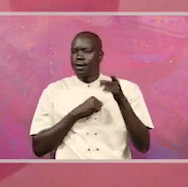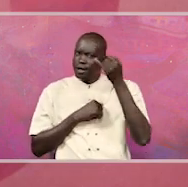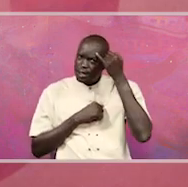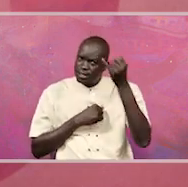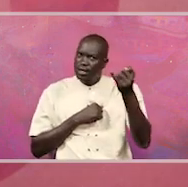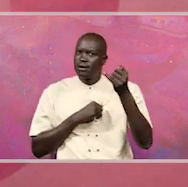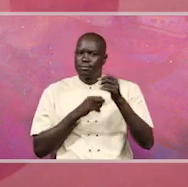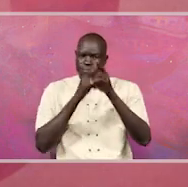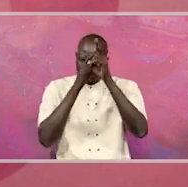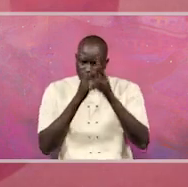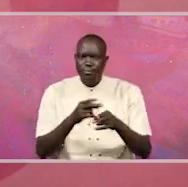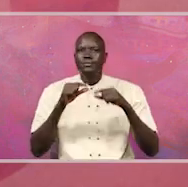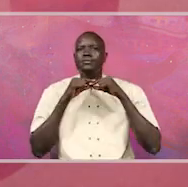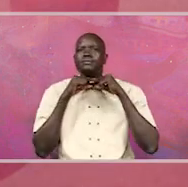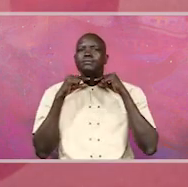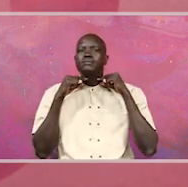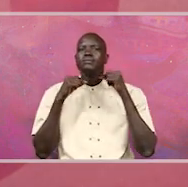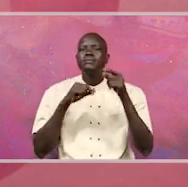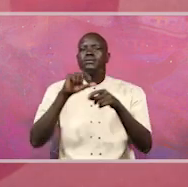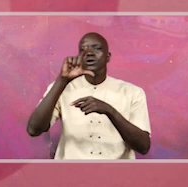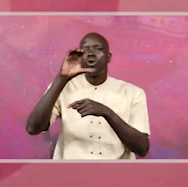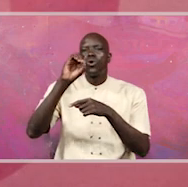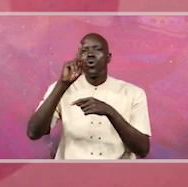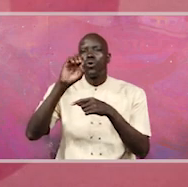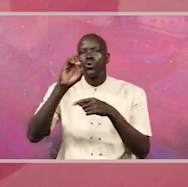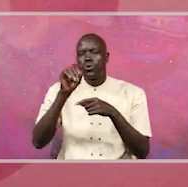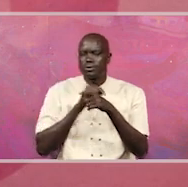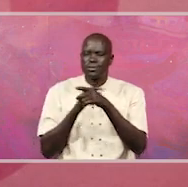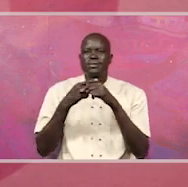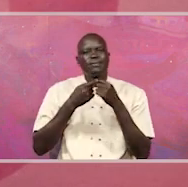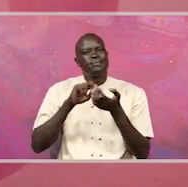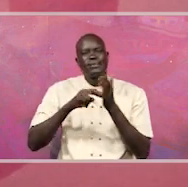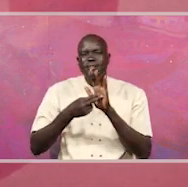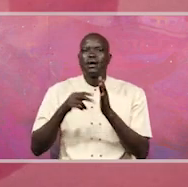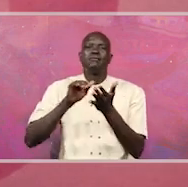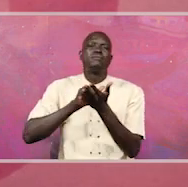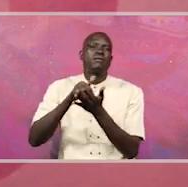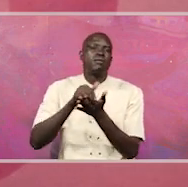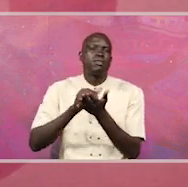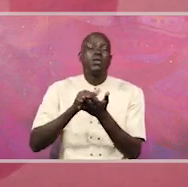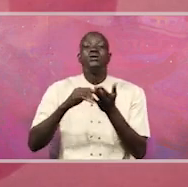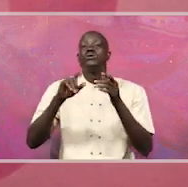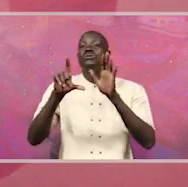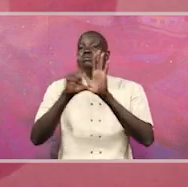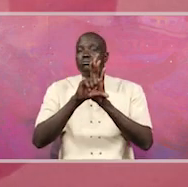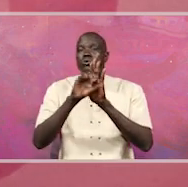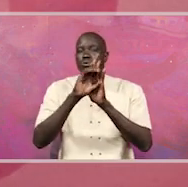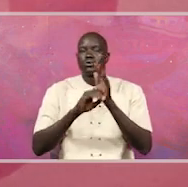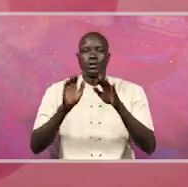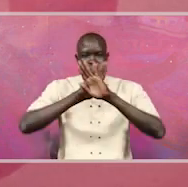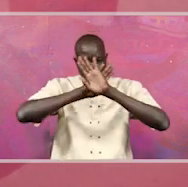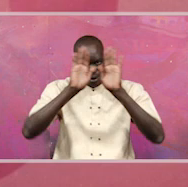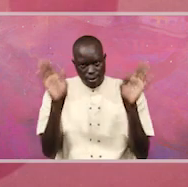you see, when you create parallel entities, we're actually weakening because we have the constitution. The constitution is very clear. lays down the mandate